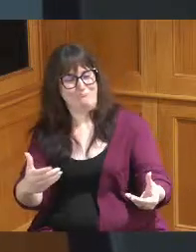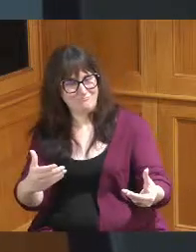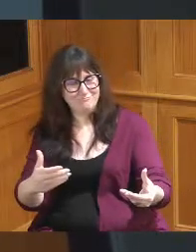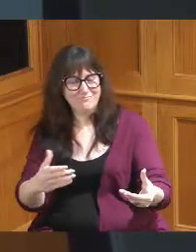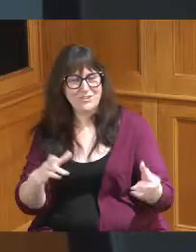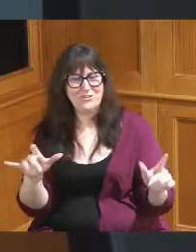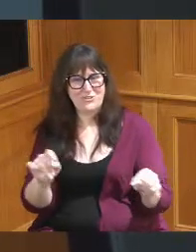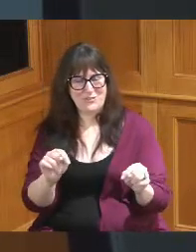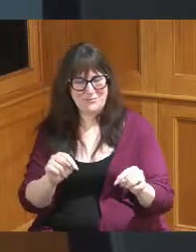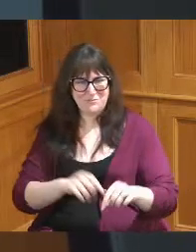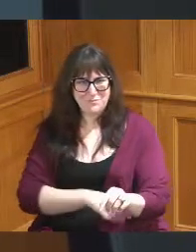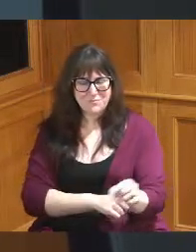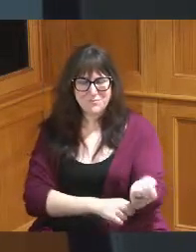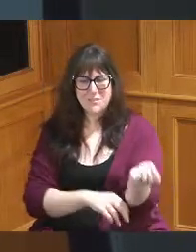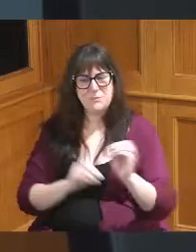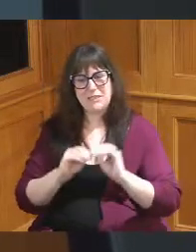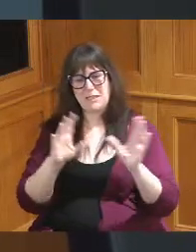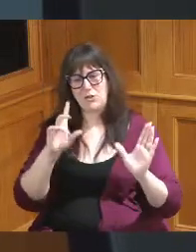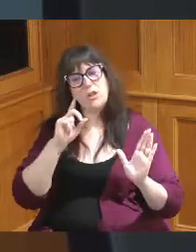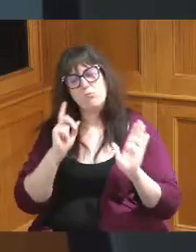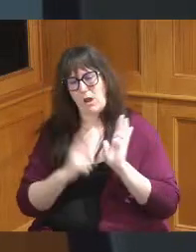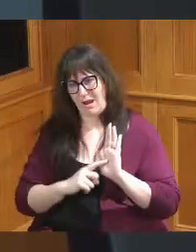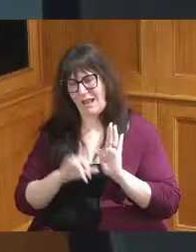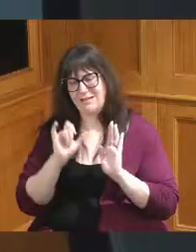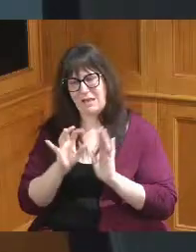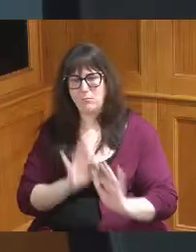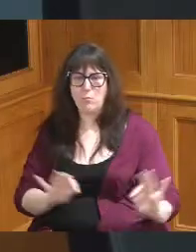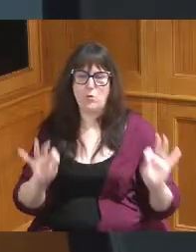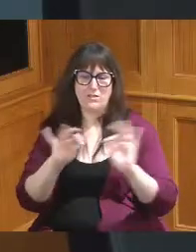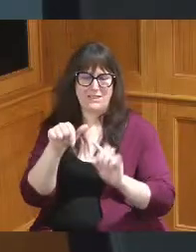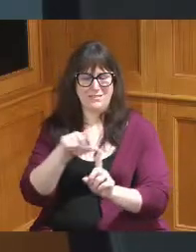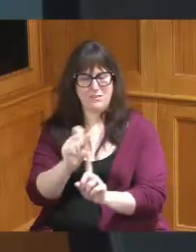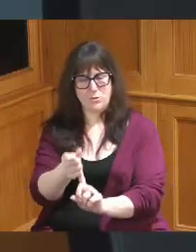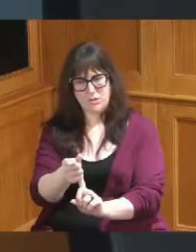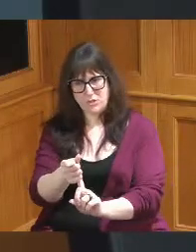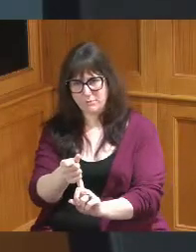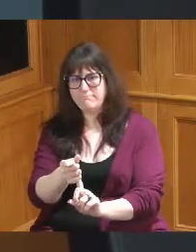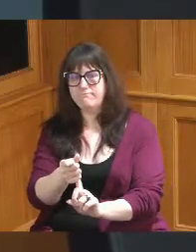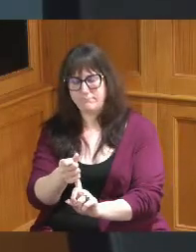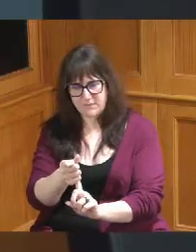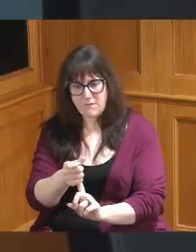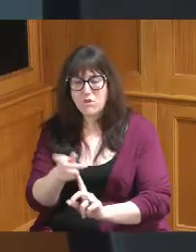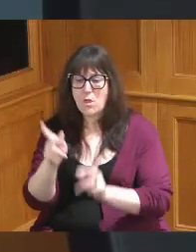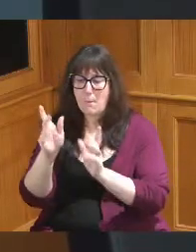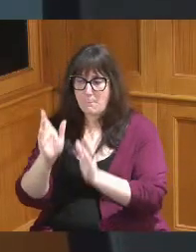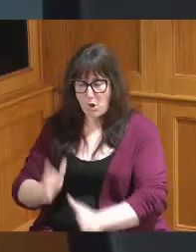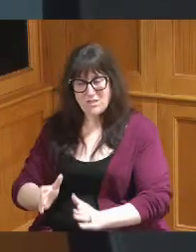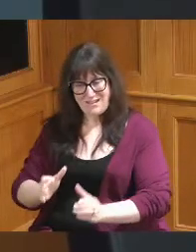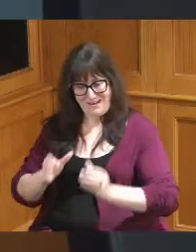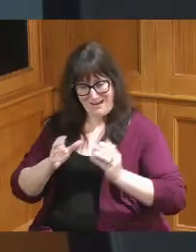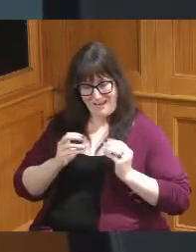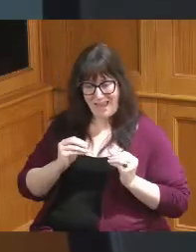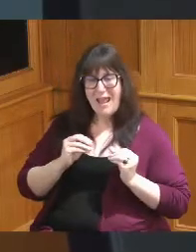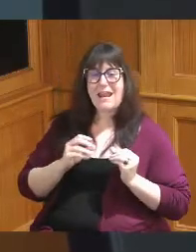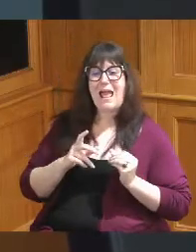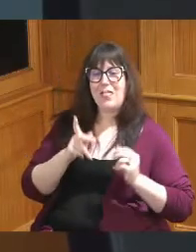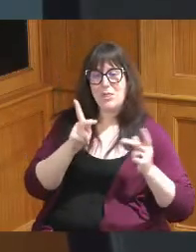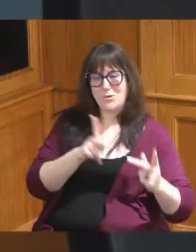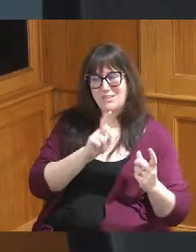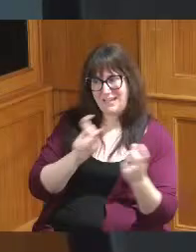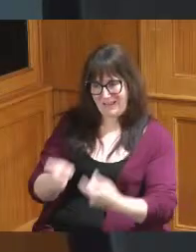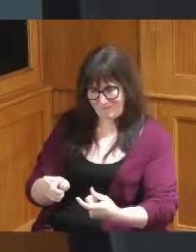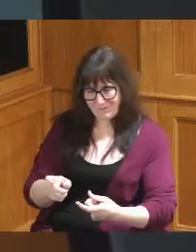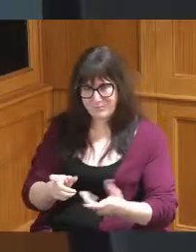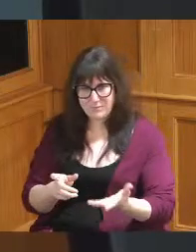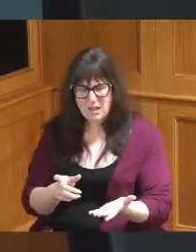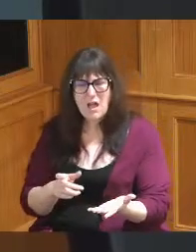clearly recognize the importance of this on both ends, both the recipient and for the donation. I've just got a couple